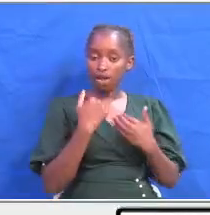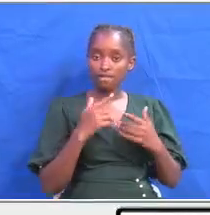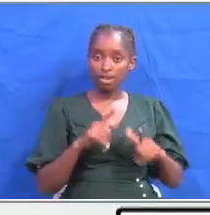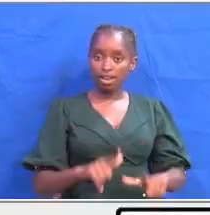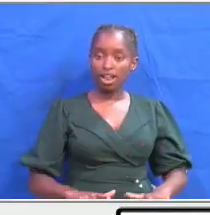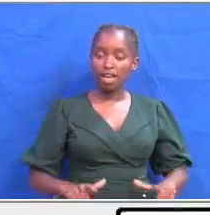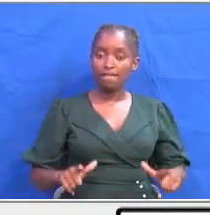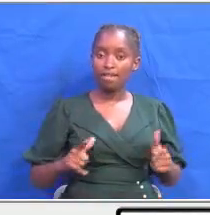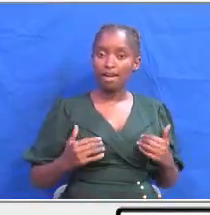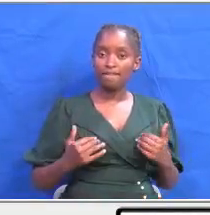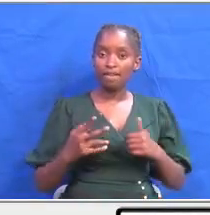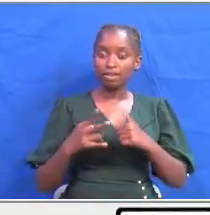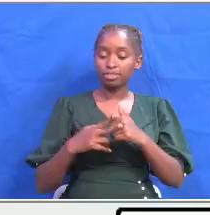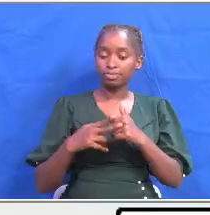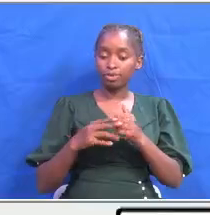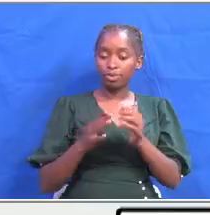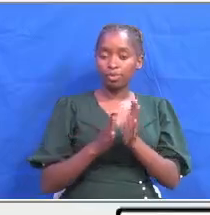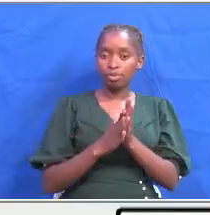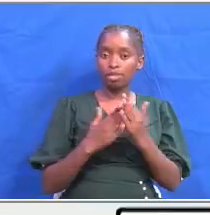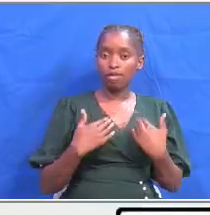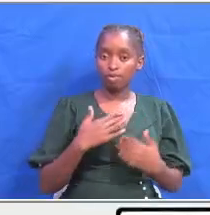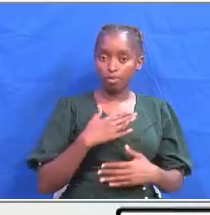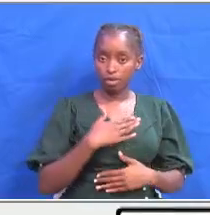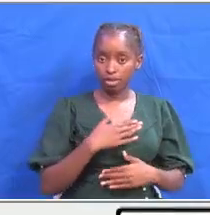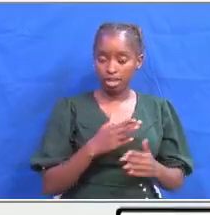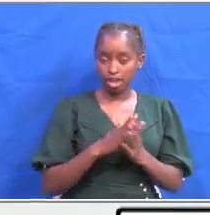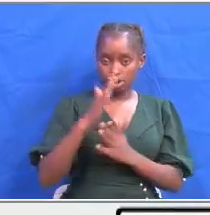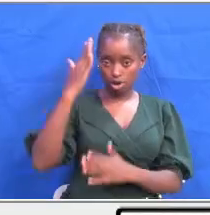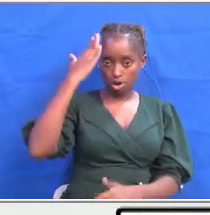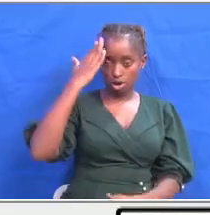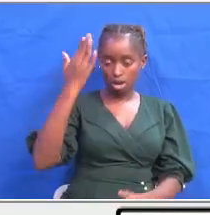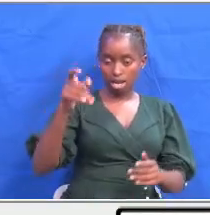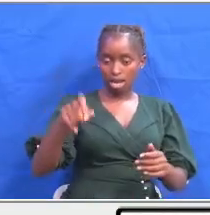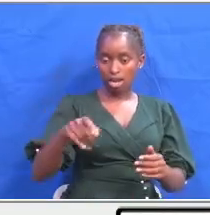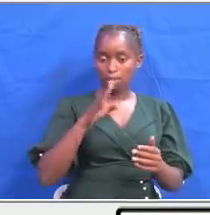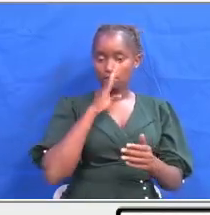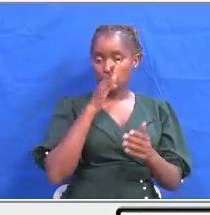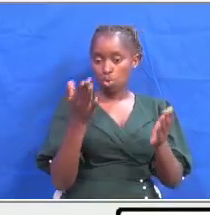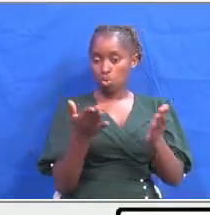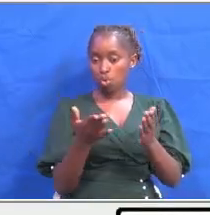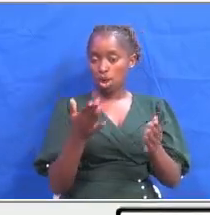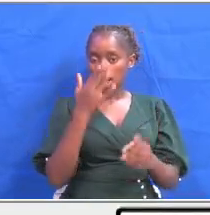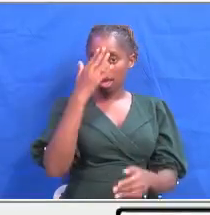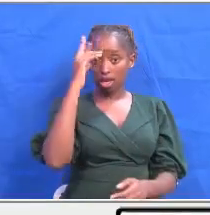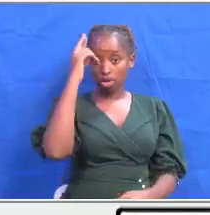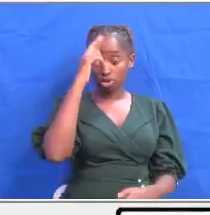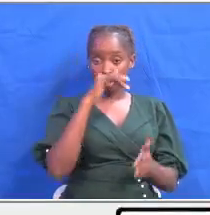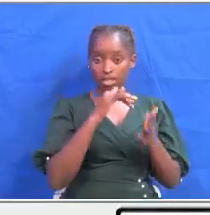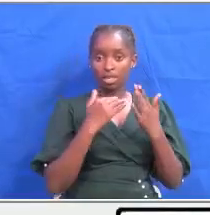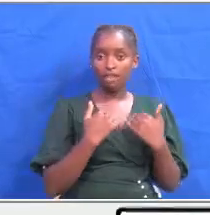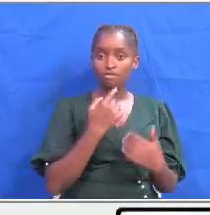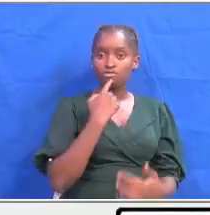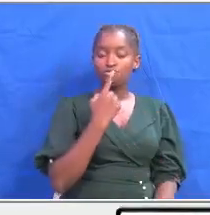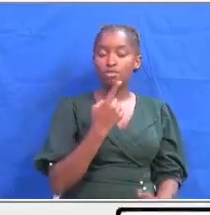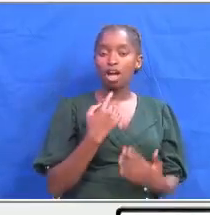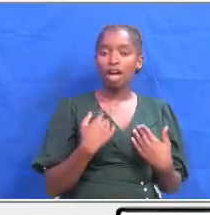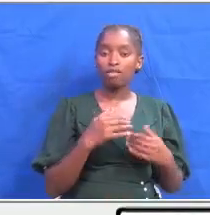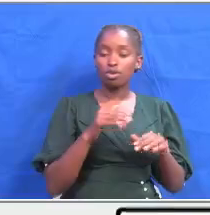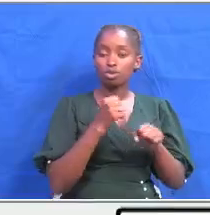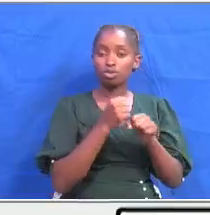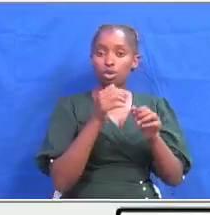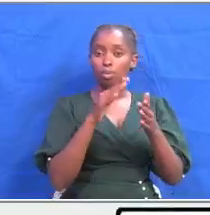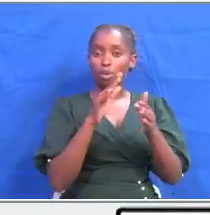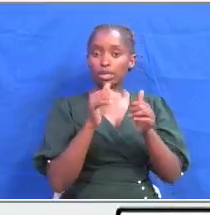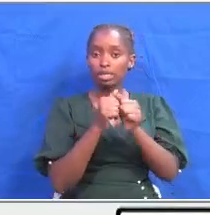calmly, with humility, and knowing their place. That's why, for example, you had Mwai Kibaki doing 10 years. You had President Moi doing more than 10 years.